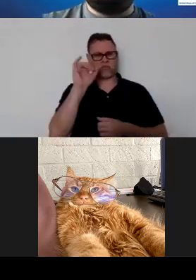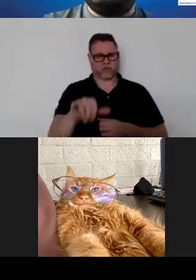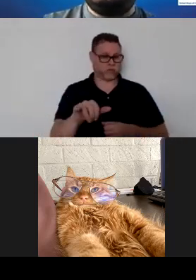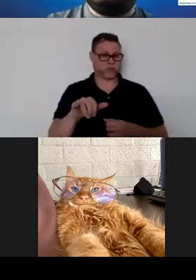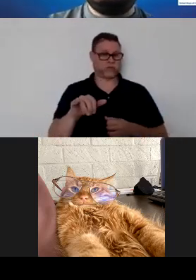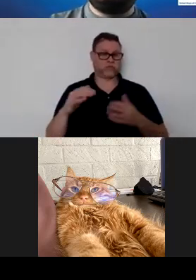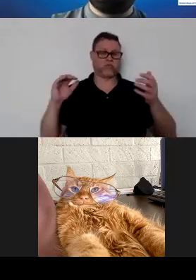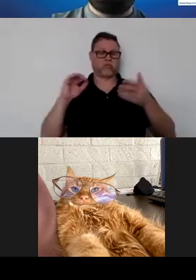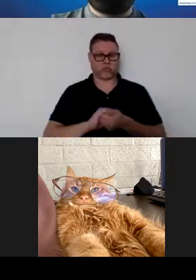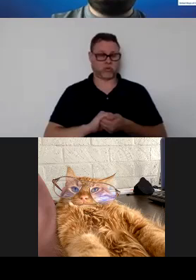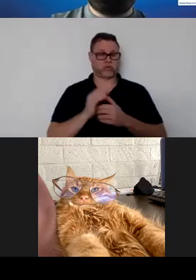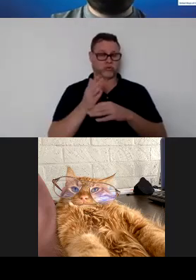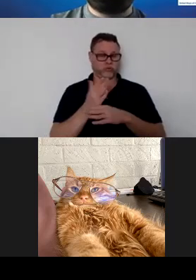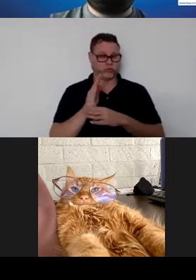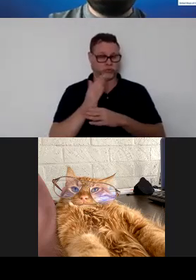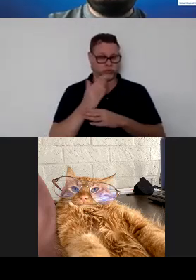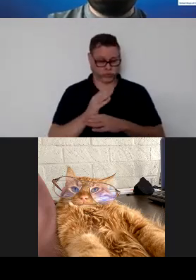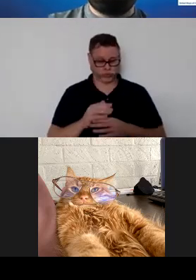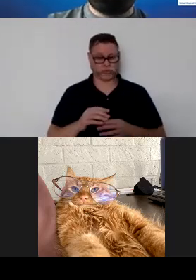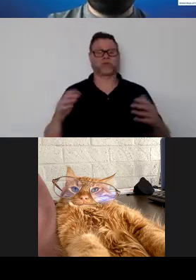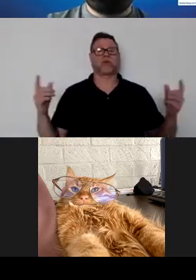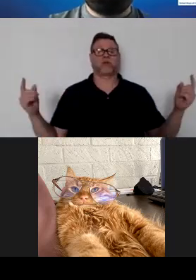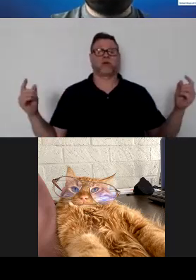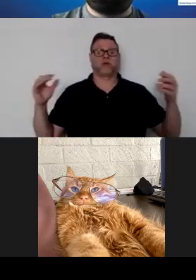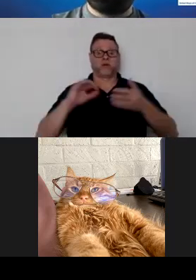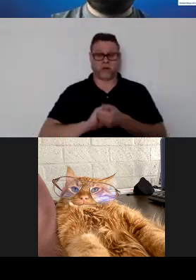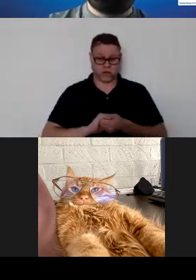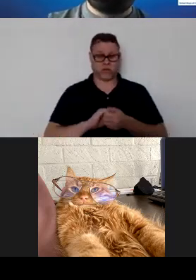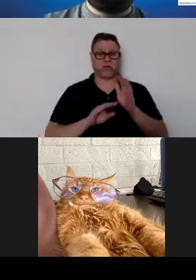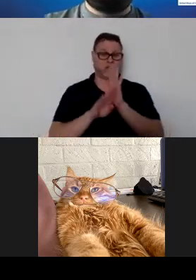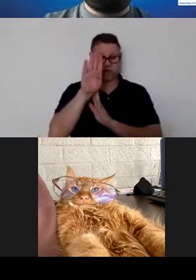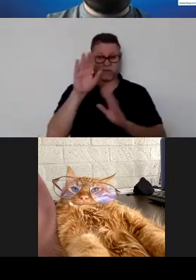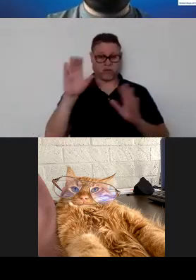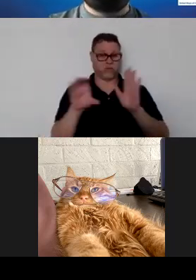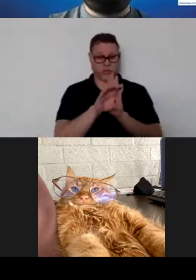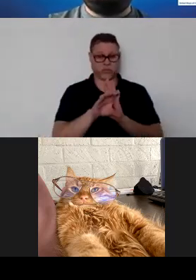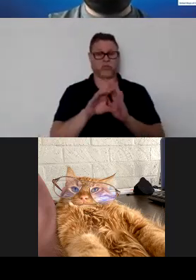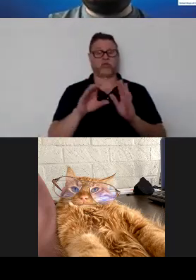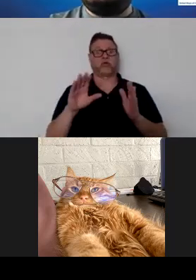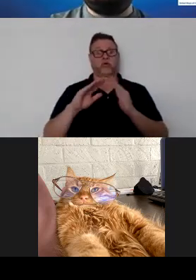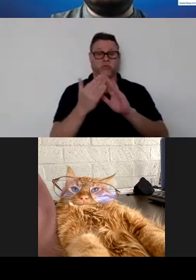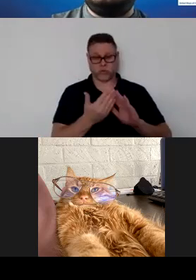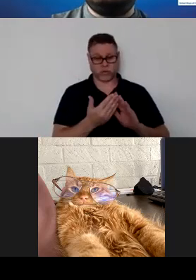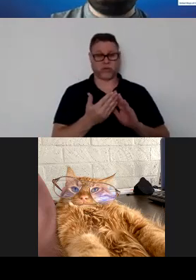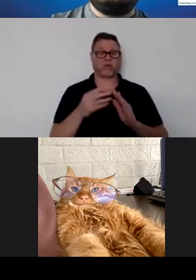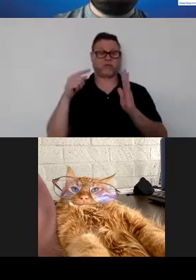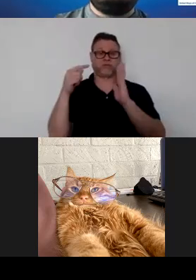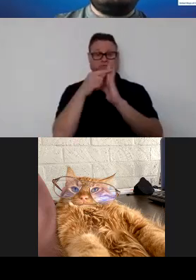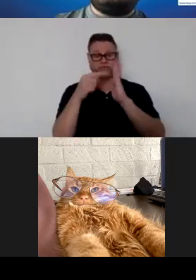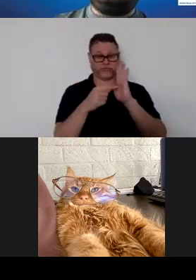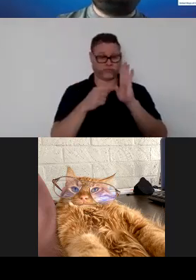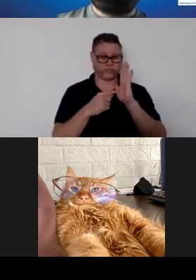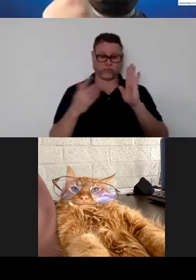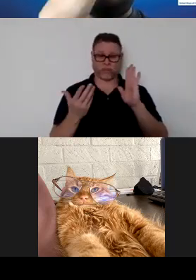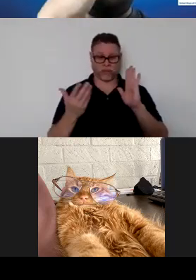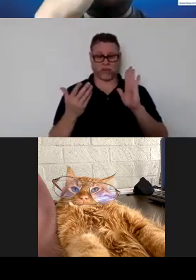those partnerships. These partnerships will come together to develop a picture of the community and map out existing resources and issues.